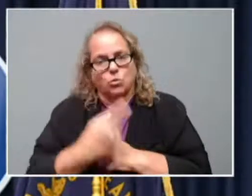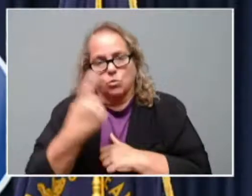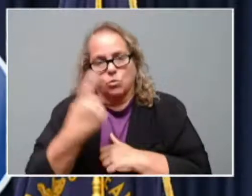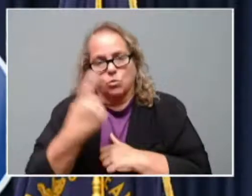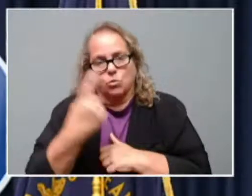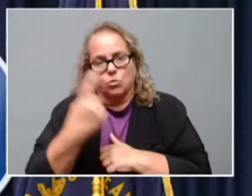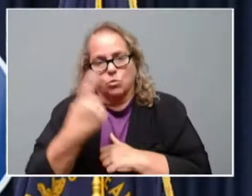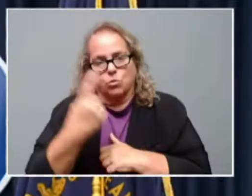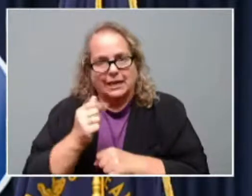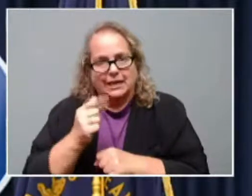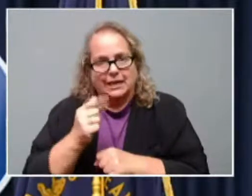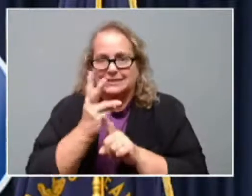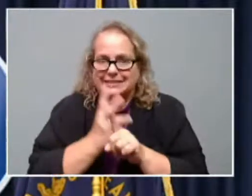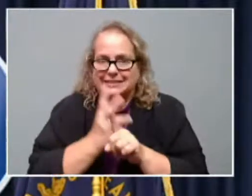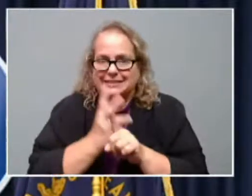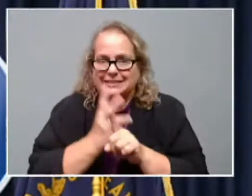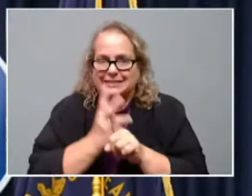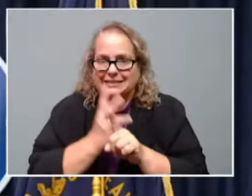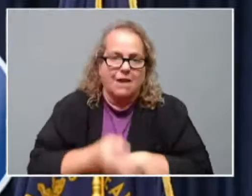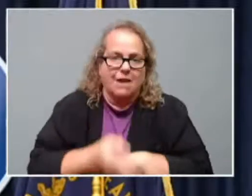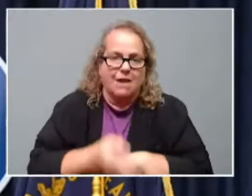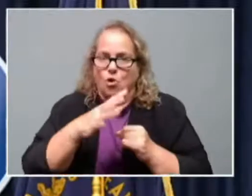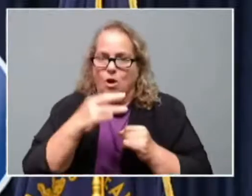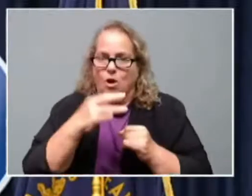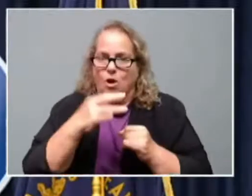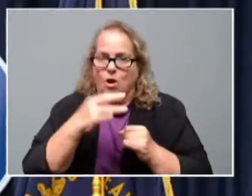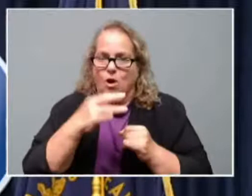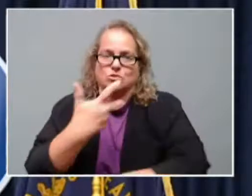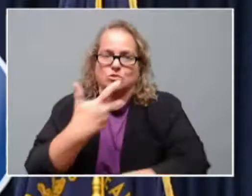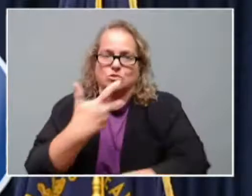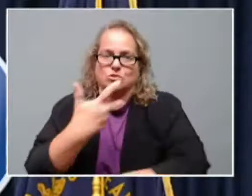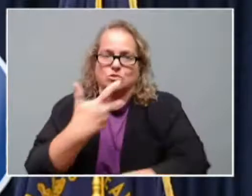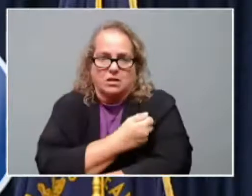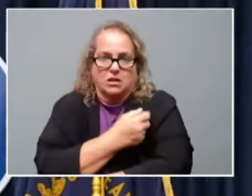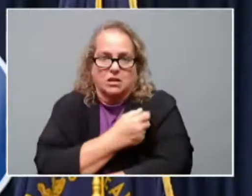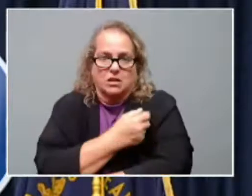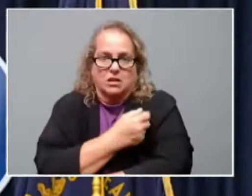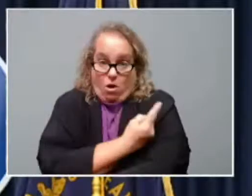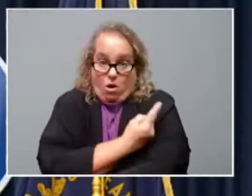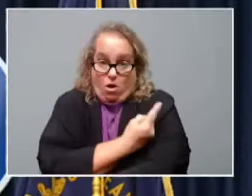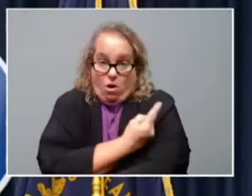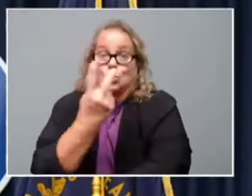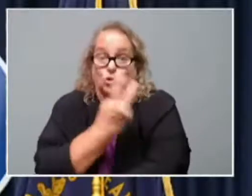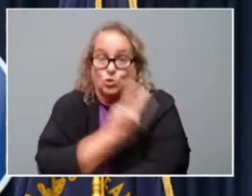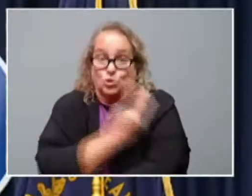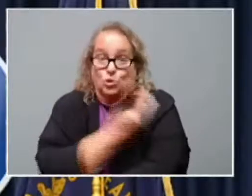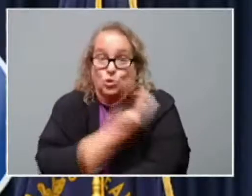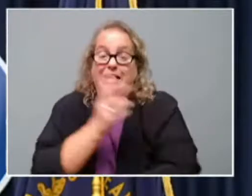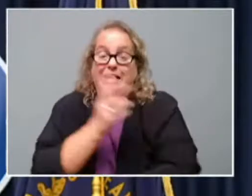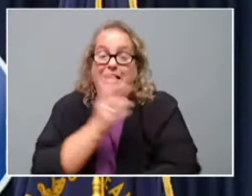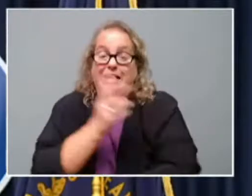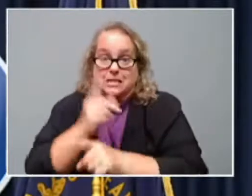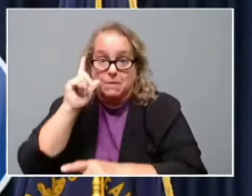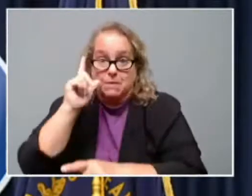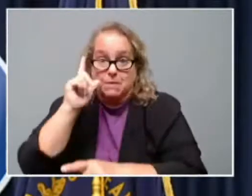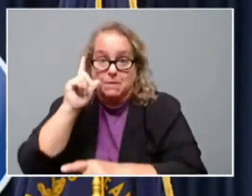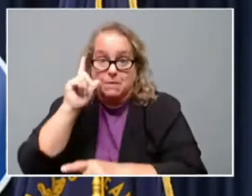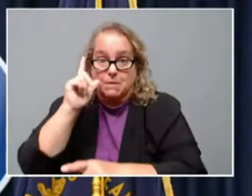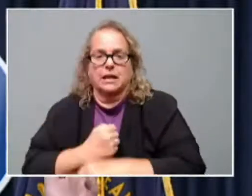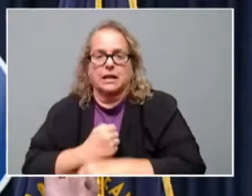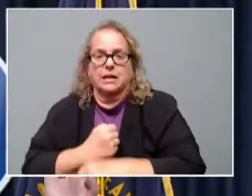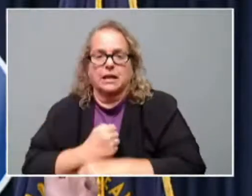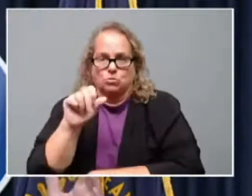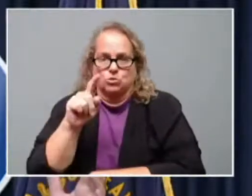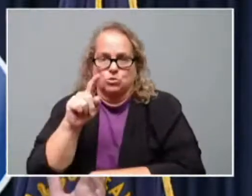after they got their last shot. Let's make sure the largest number of Americans and individuals throughout the world that can